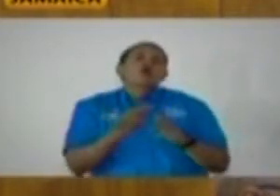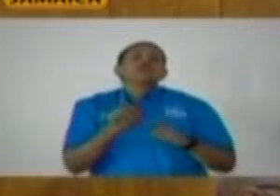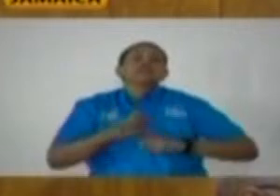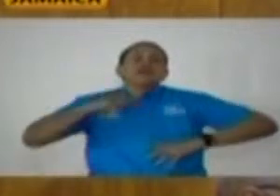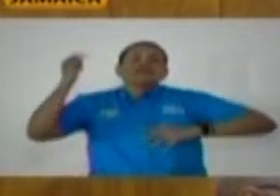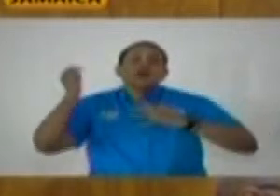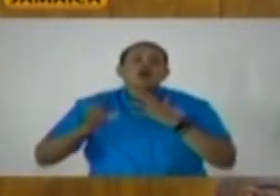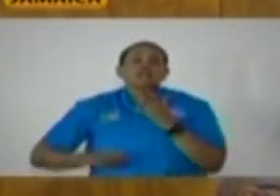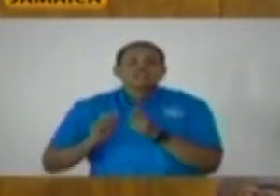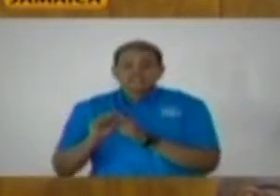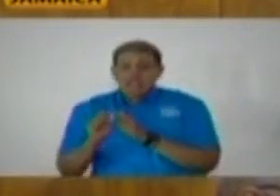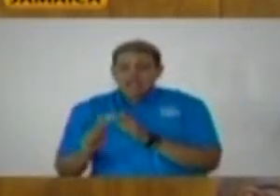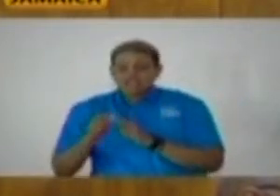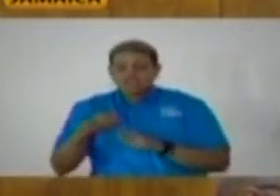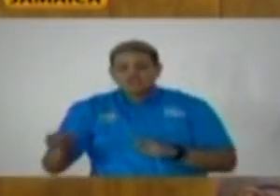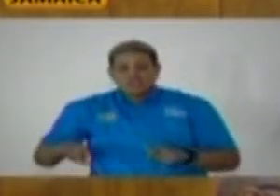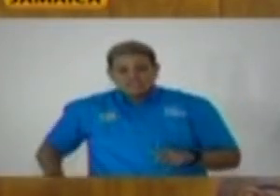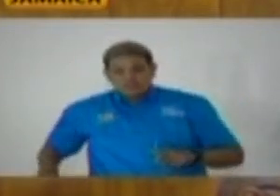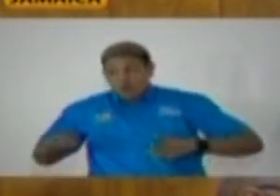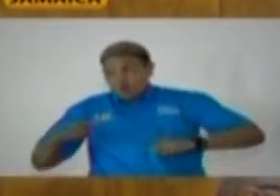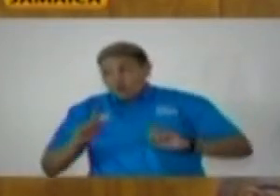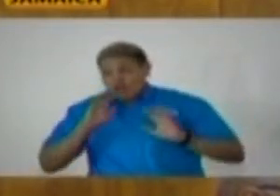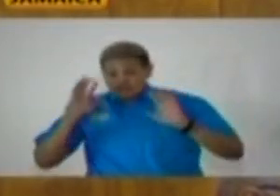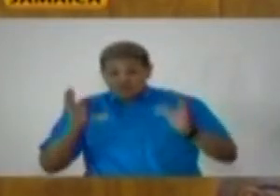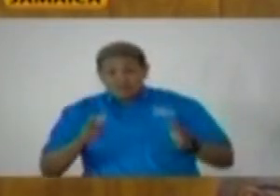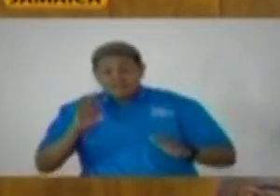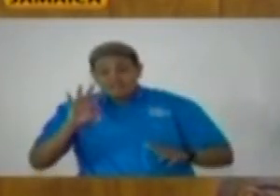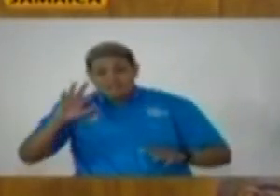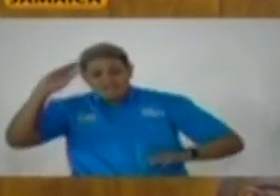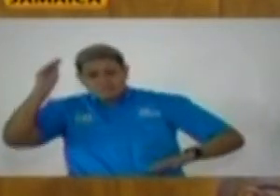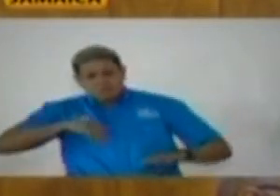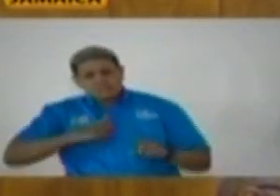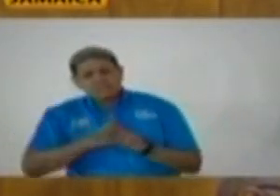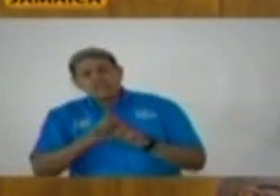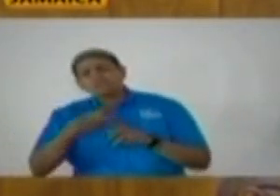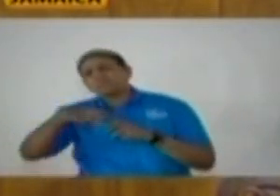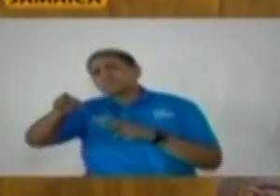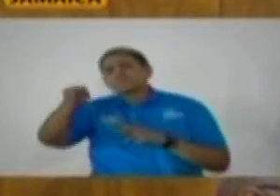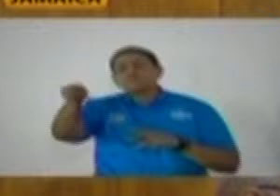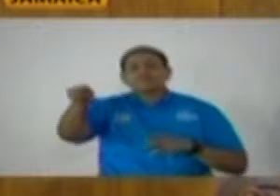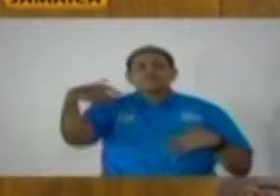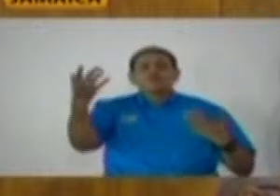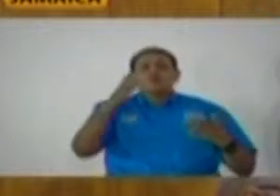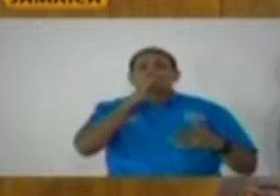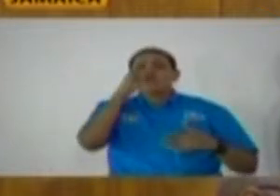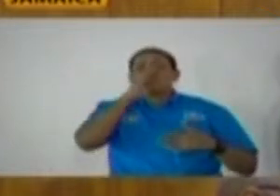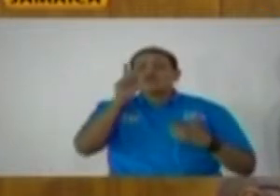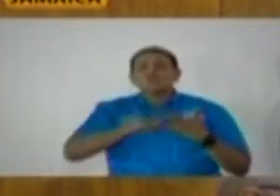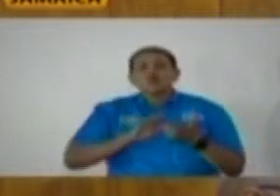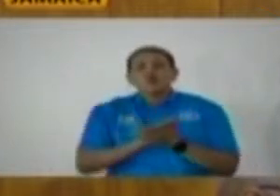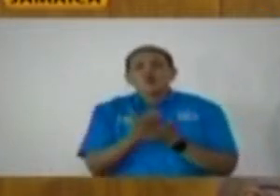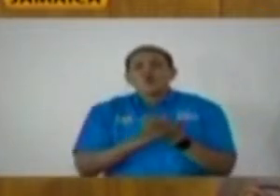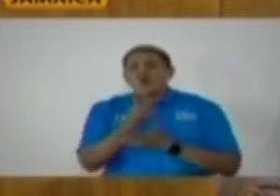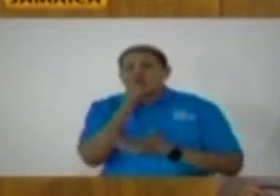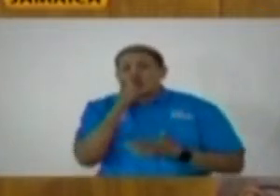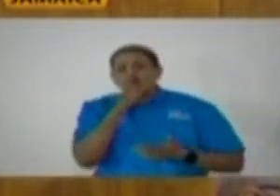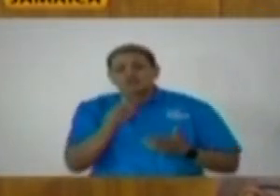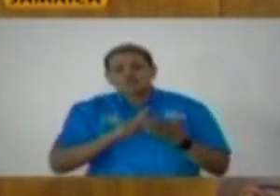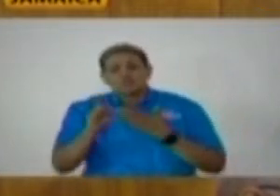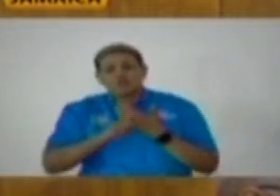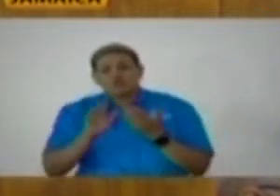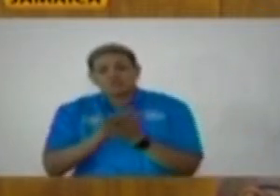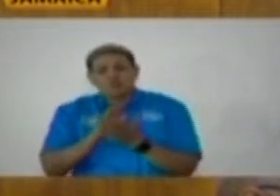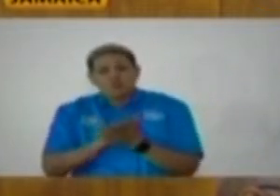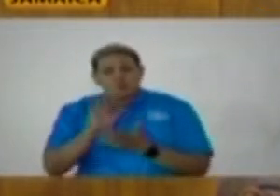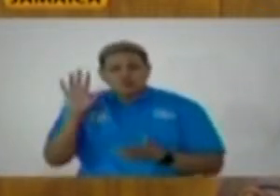conditional cash transfer, while the remaining 45% goes to the breakfast and cook lunch program at